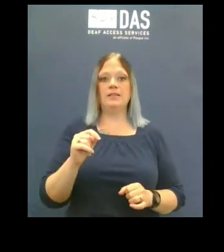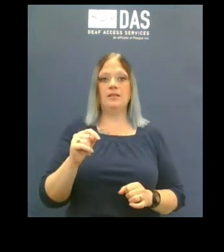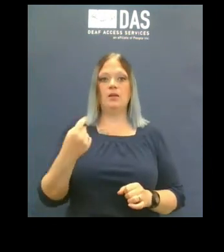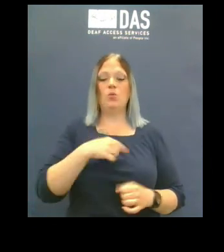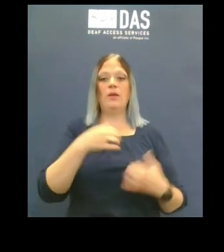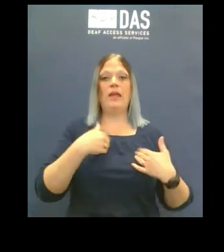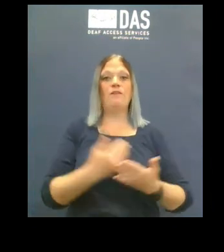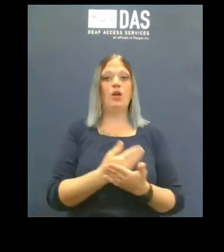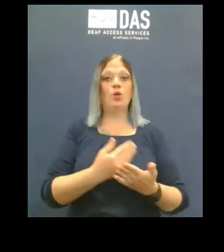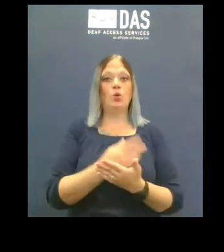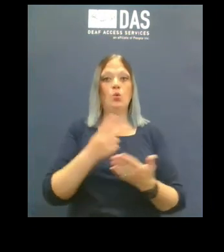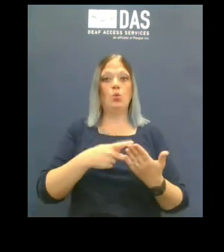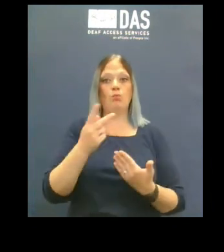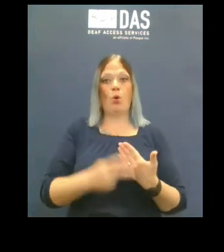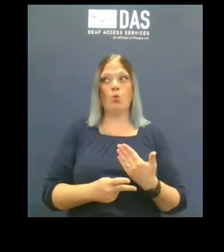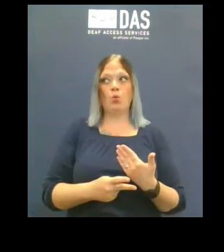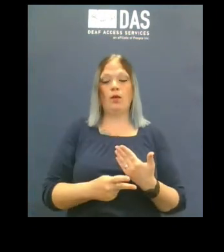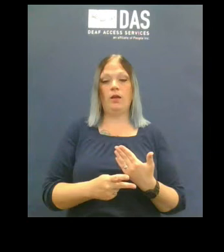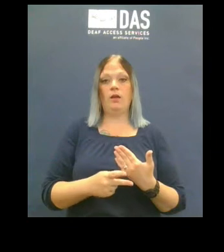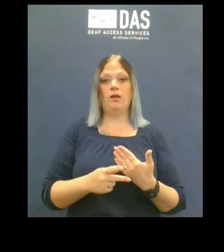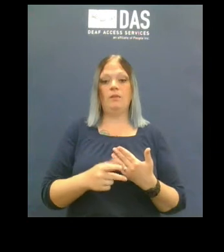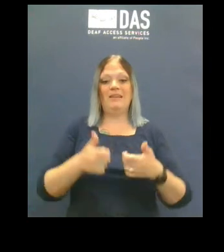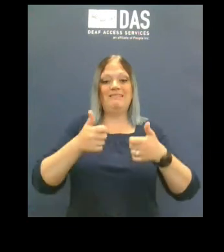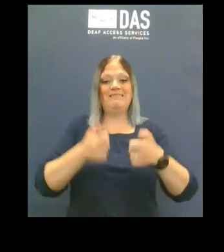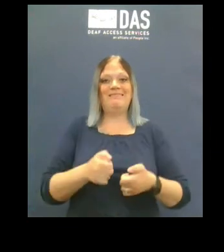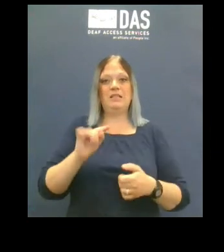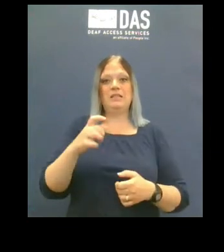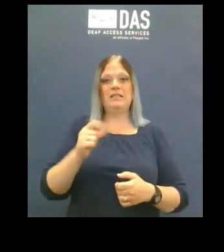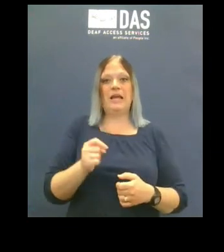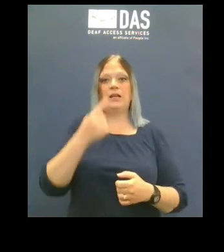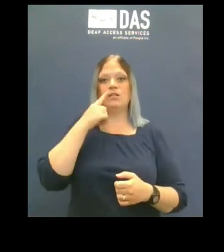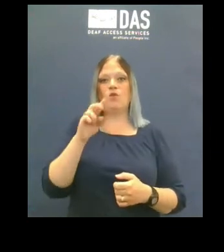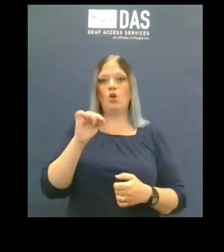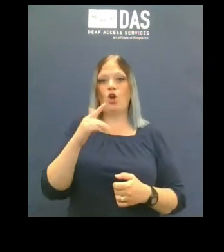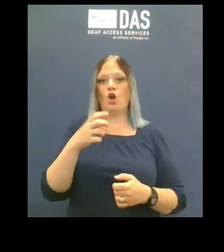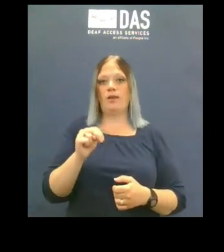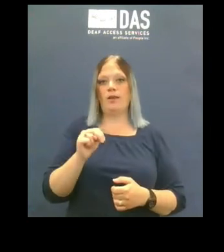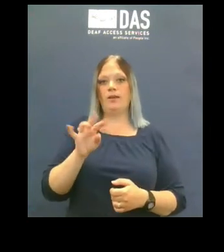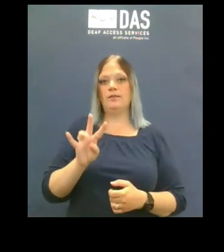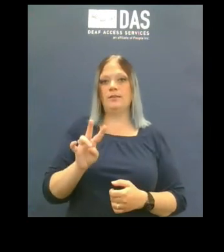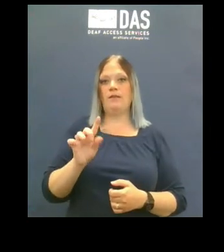have a new program, Text for Narcan. So you text to